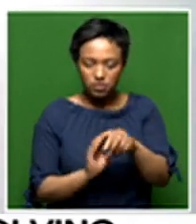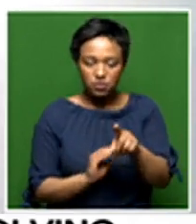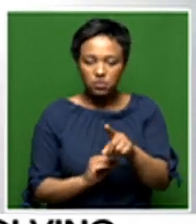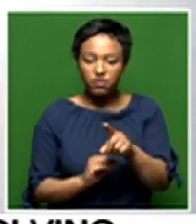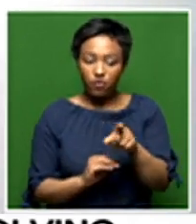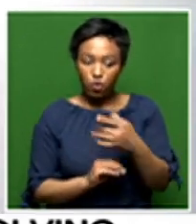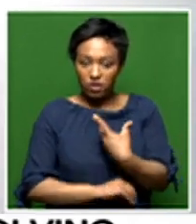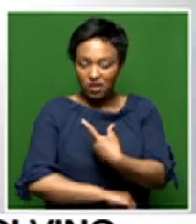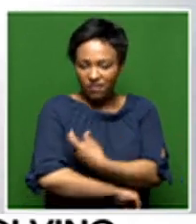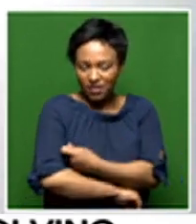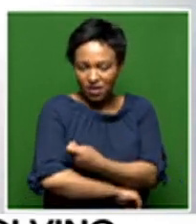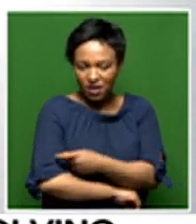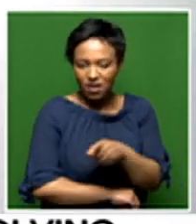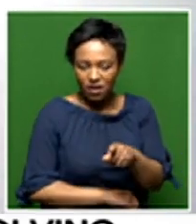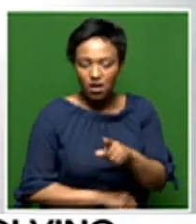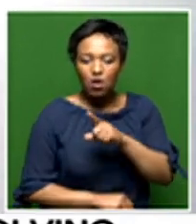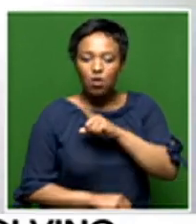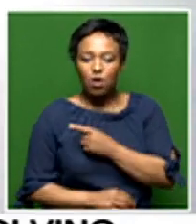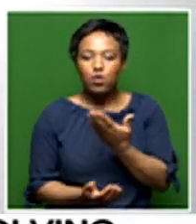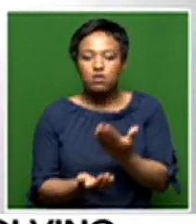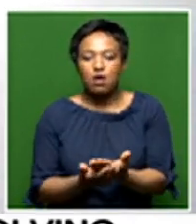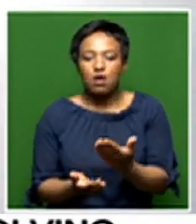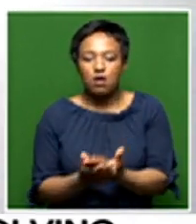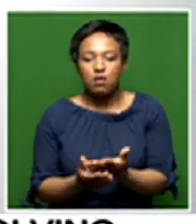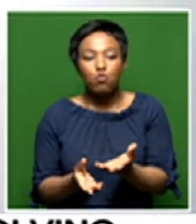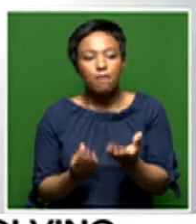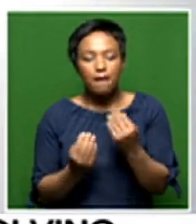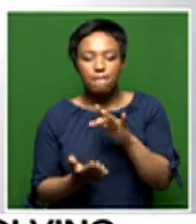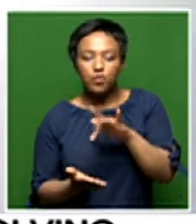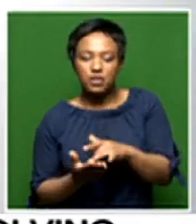that we are able to secure our position